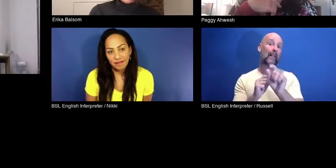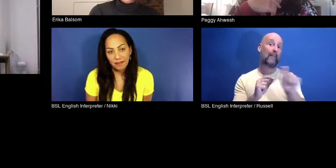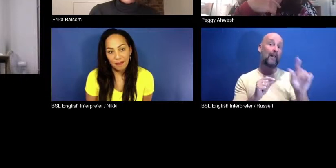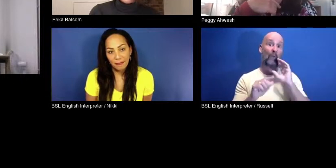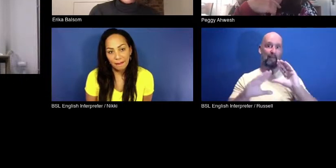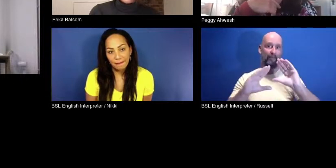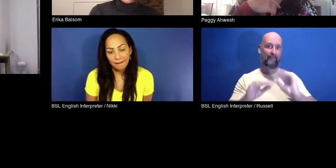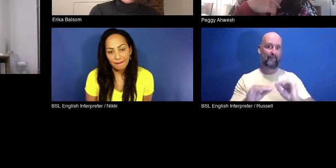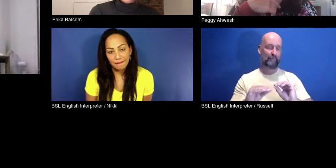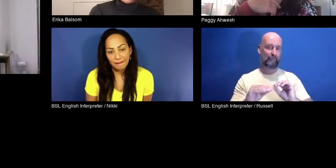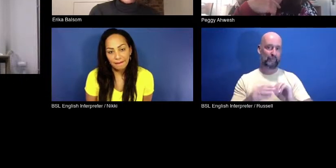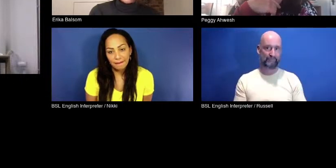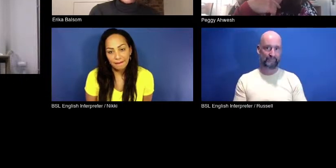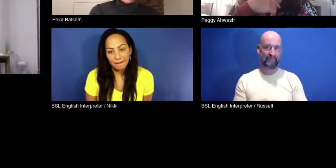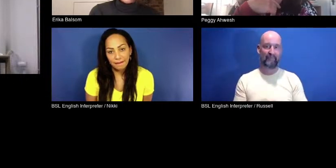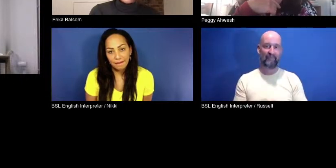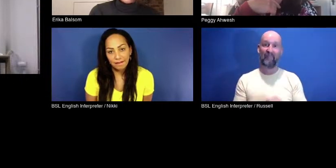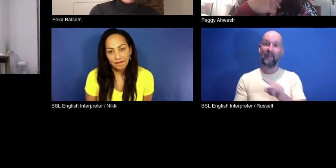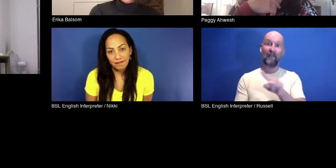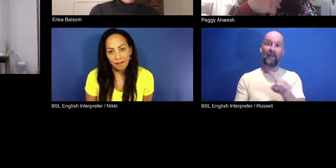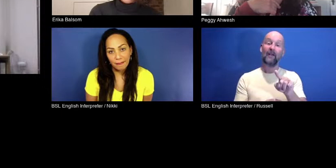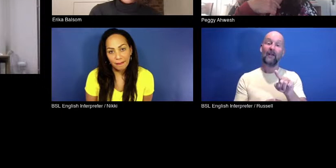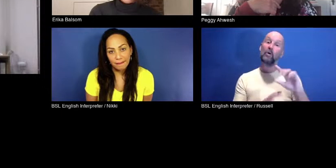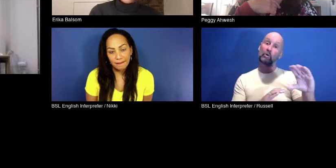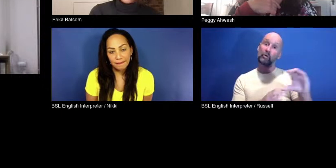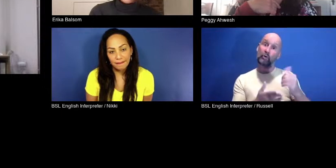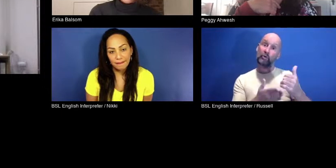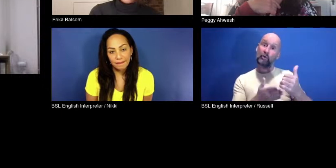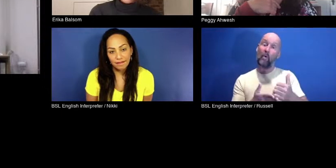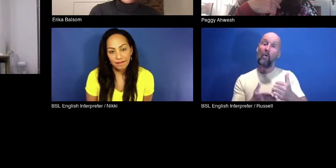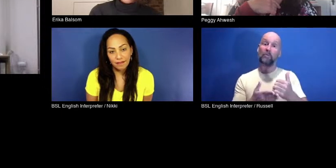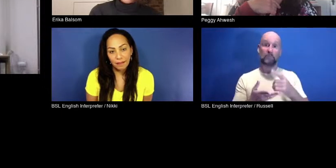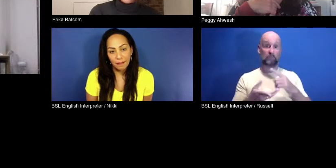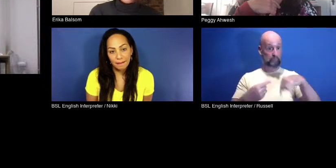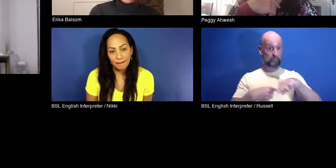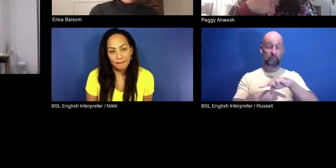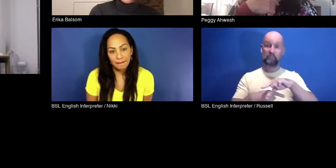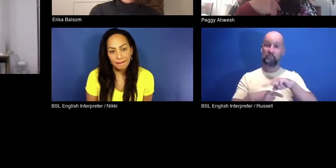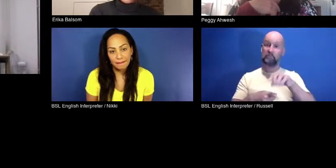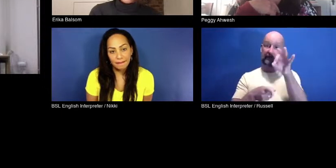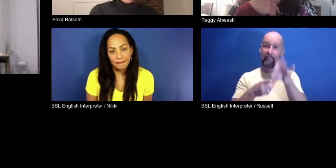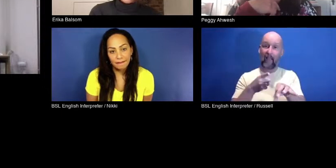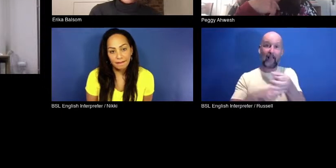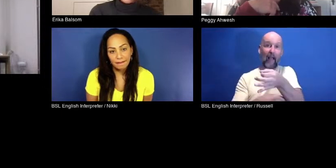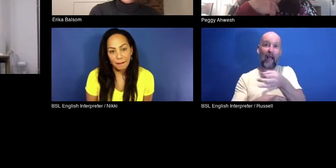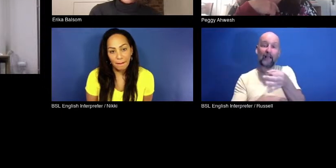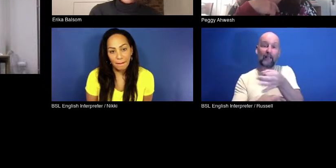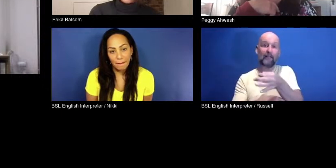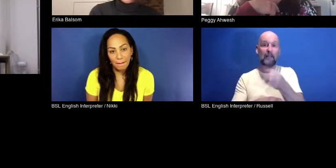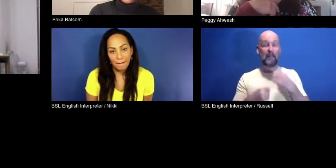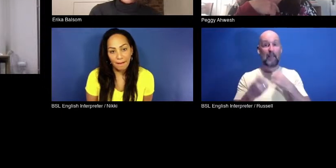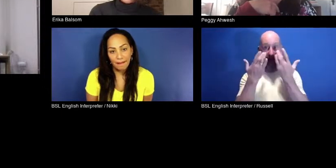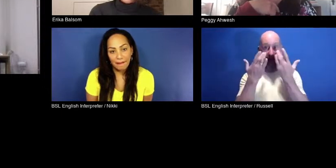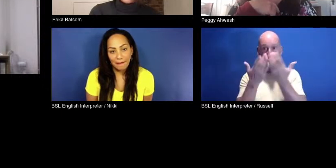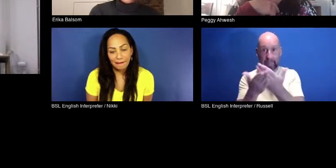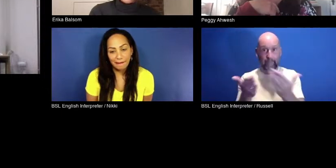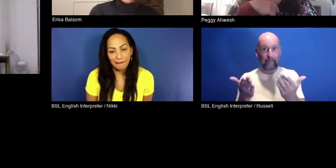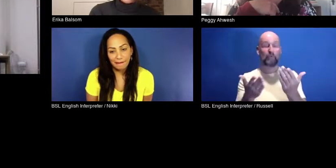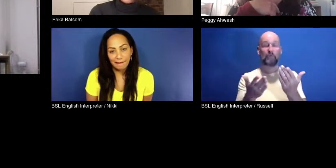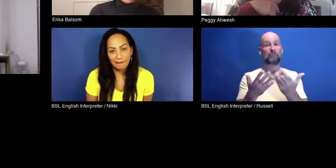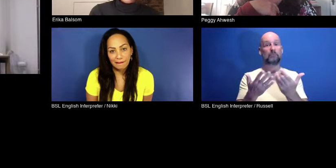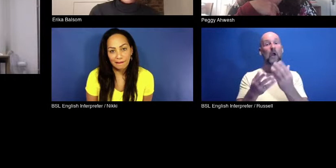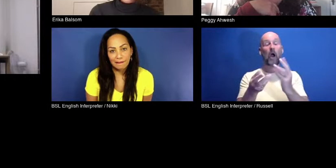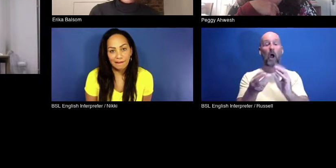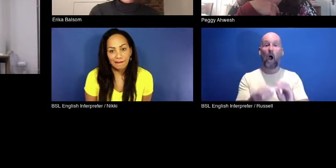event. If you'd like to support Spike Island produce events like this, or you'd like to support our exhibition and artist development programs